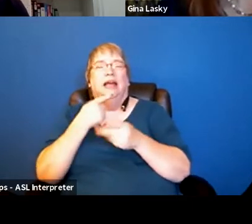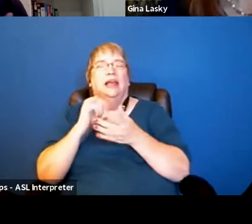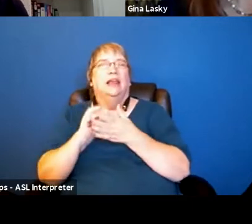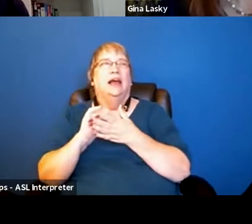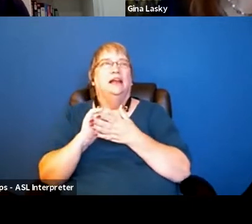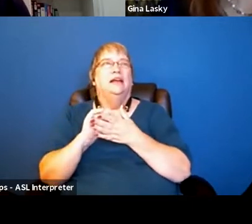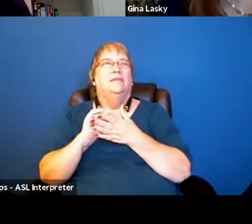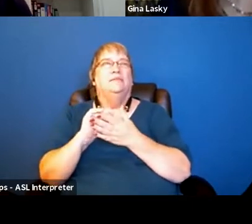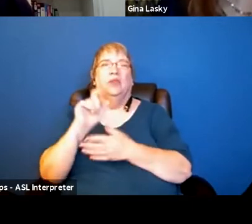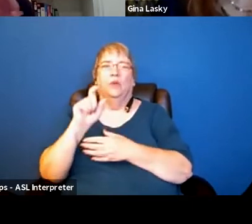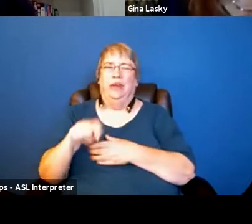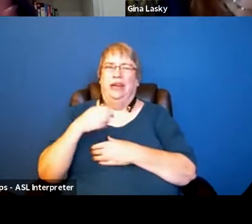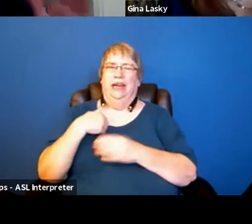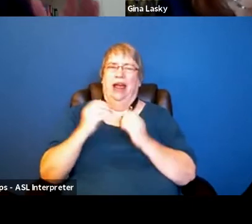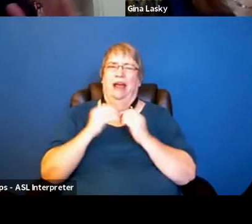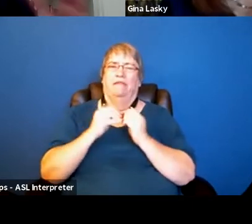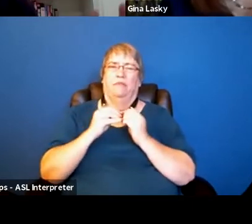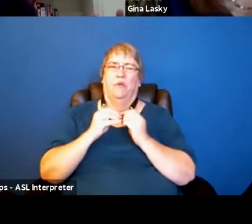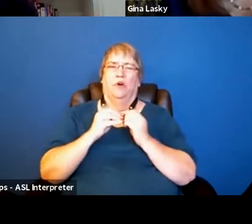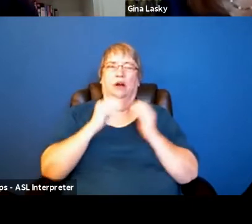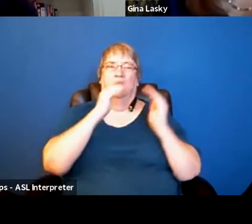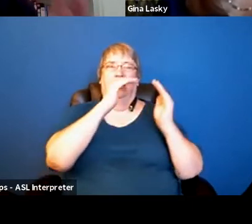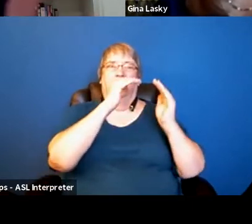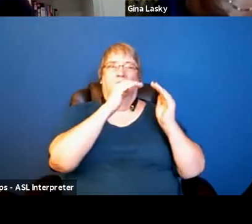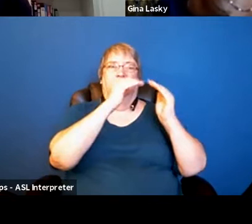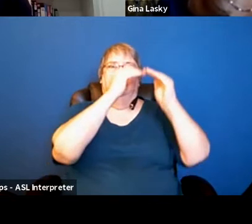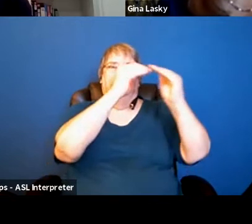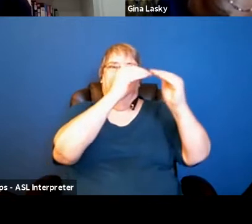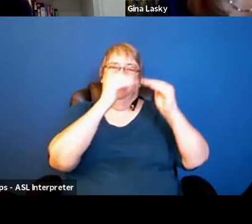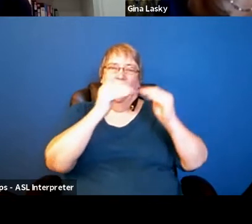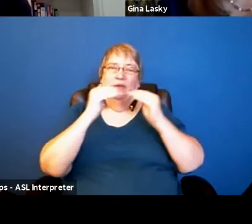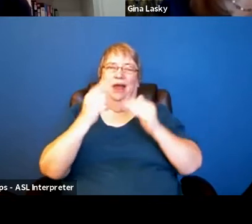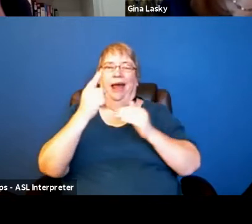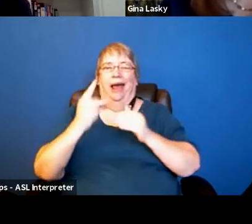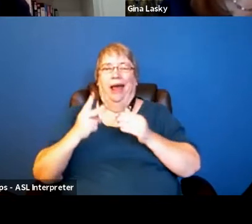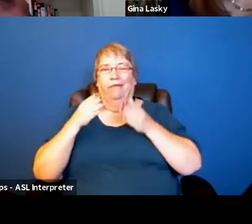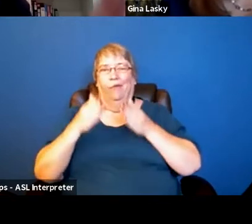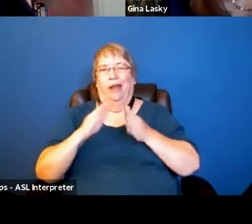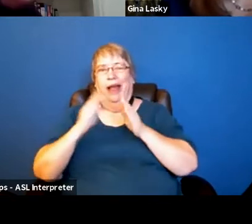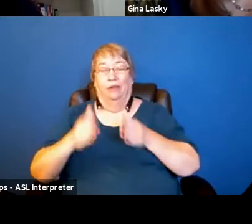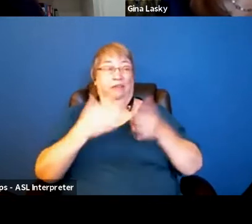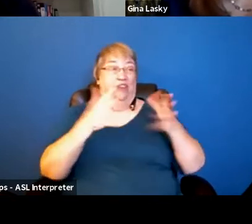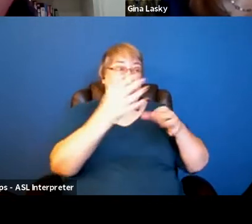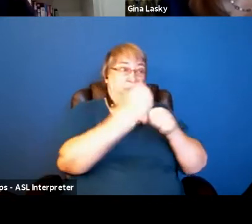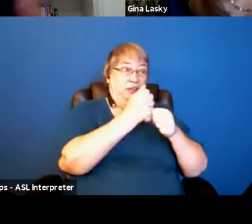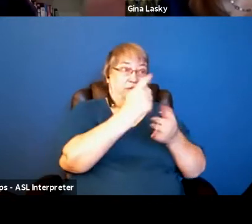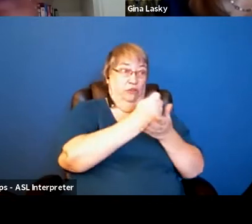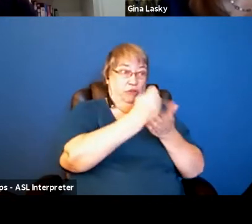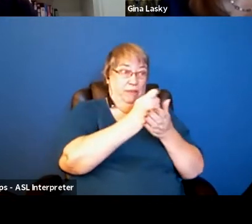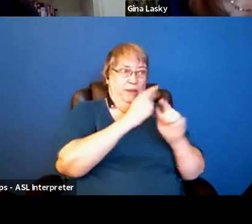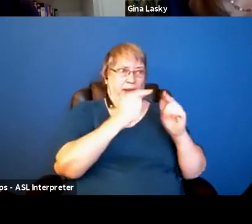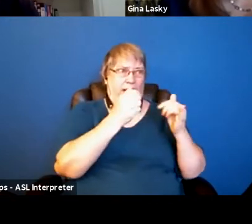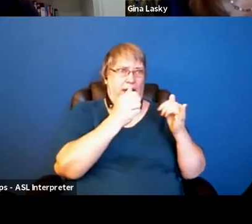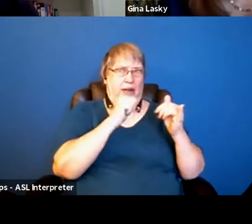there needs to be more transitional step down in recovery settings for people who have received the treatment, and how do you step down